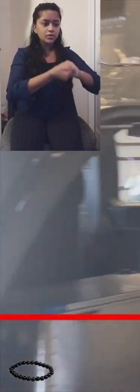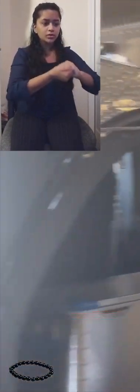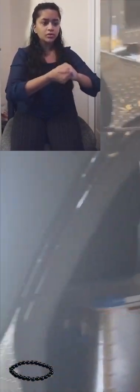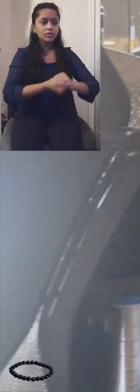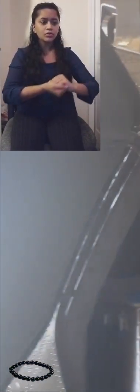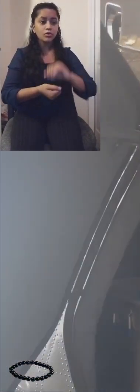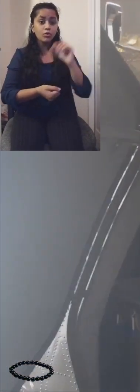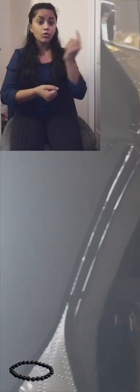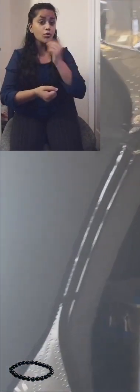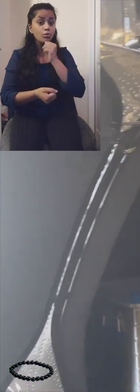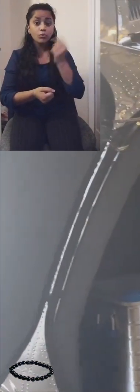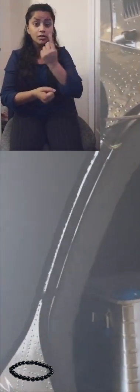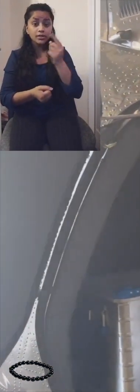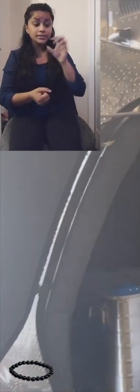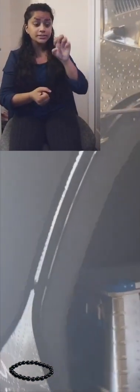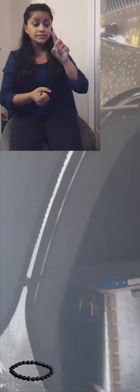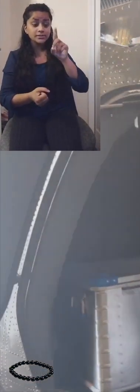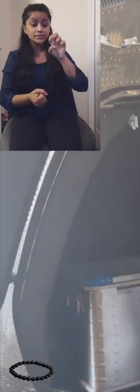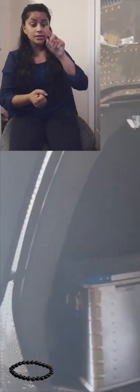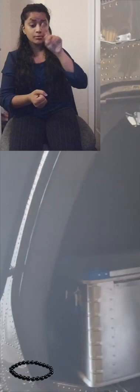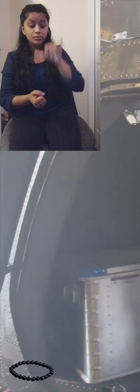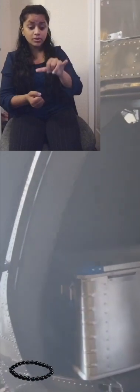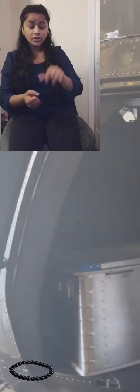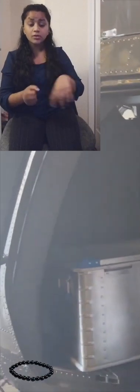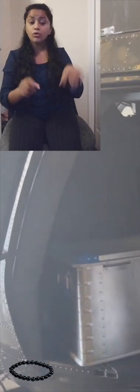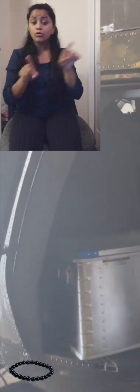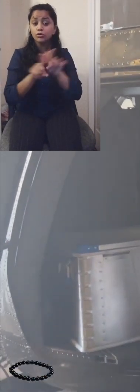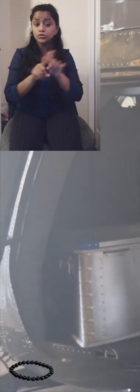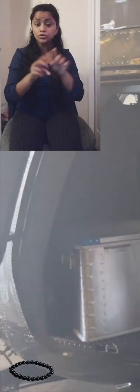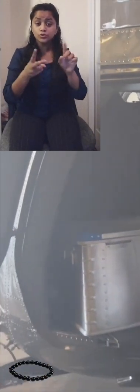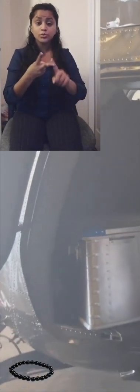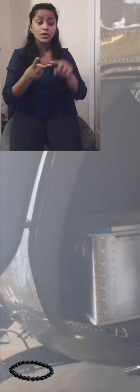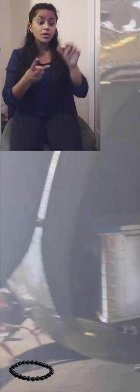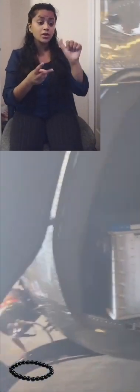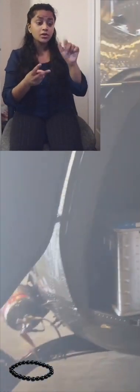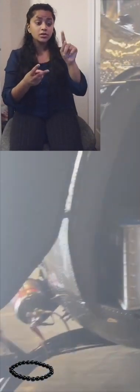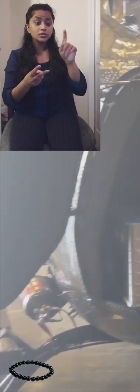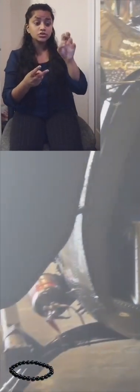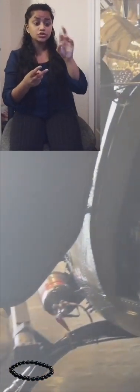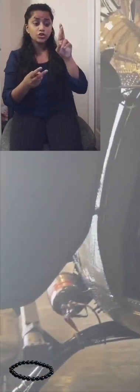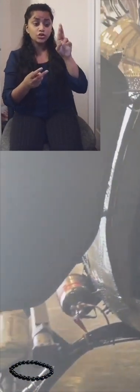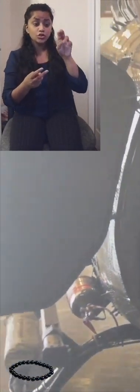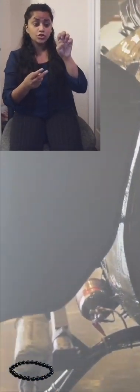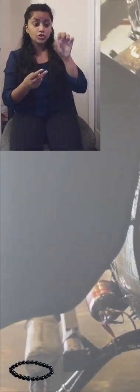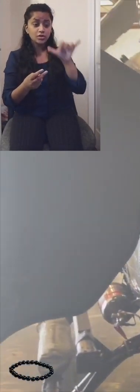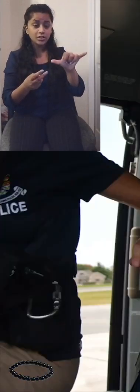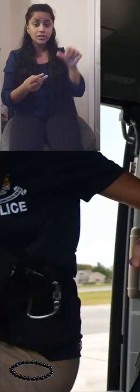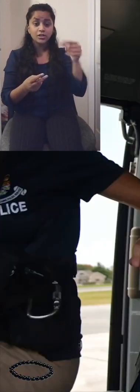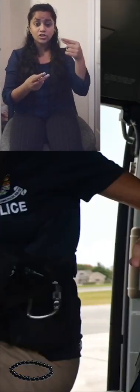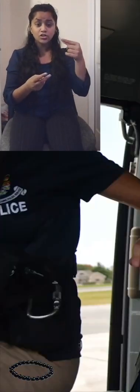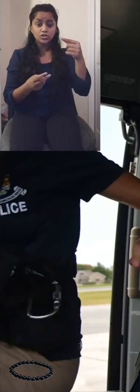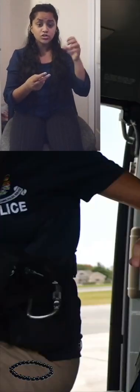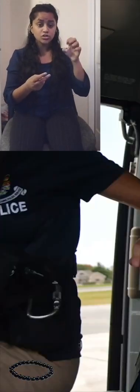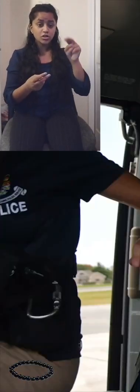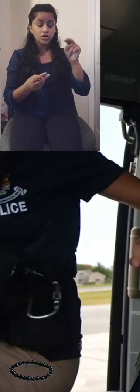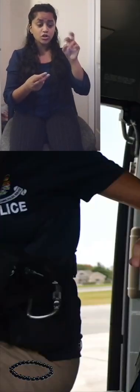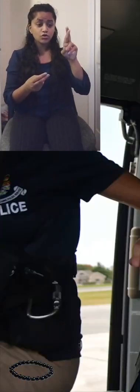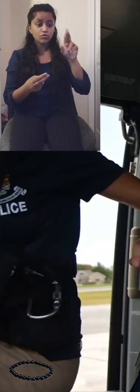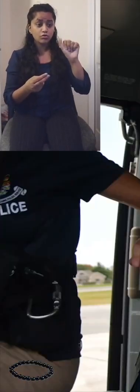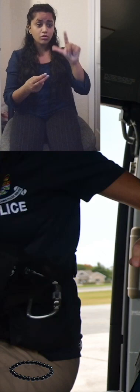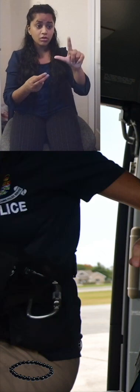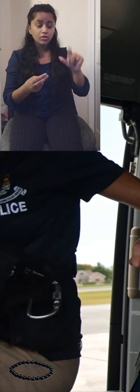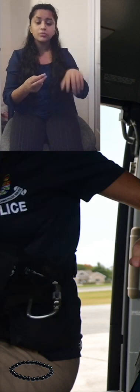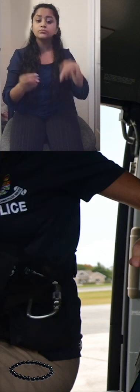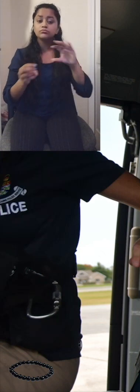partnership with not only my deputy governor, with the attorney general, who we haven't mentioned yet, and with the whole of